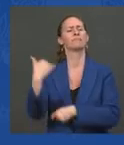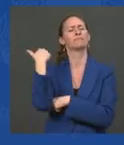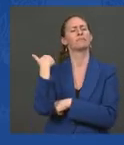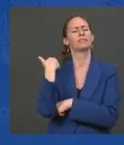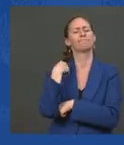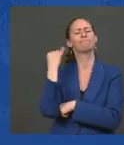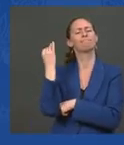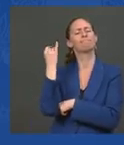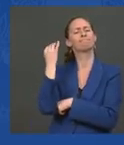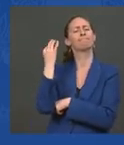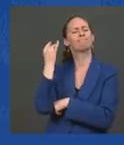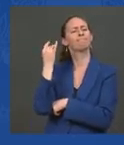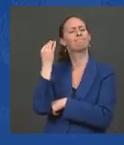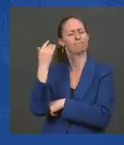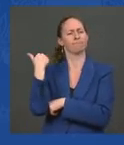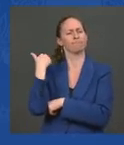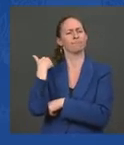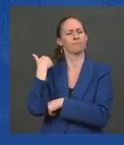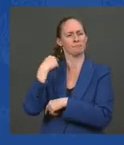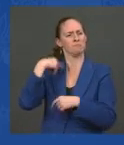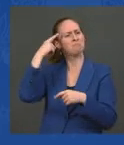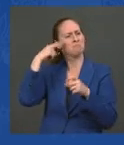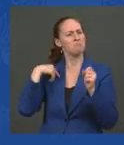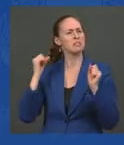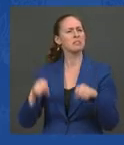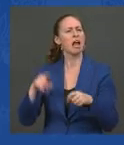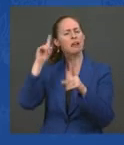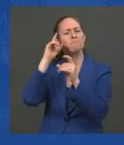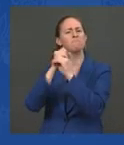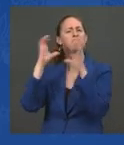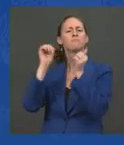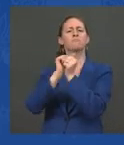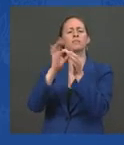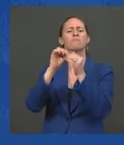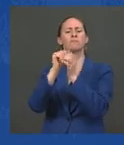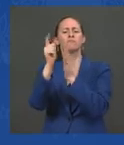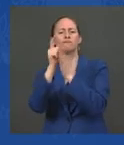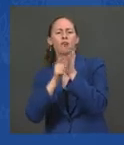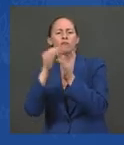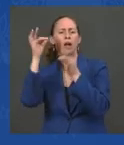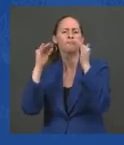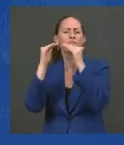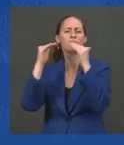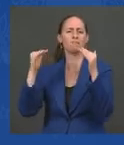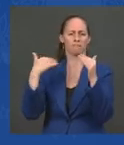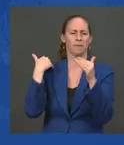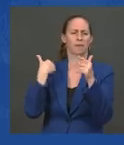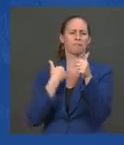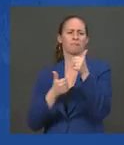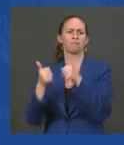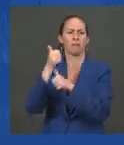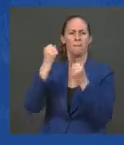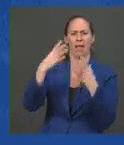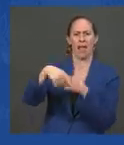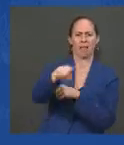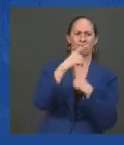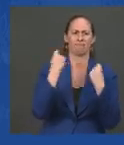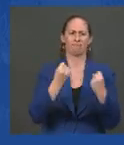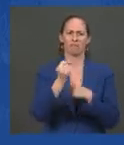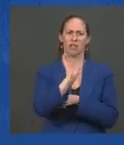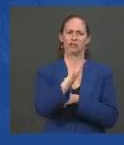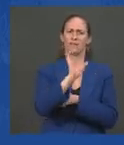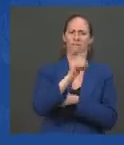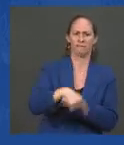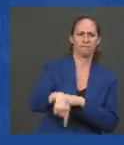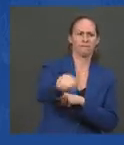of the Judiciary Committee. I was able to get every member of the committee, including some of the most conservative members that ever served, clearly who had